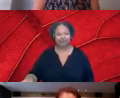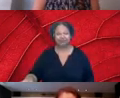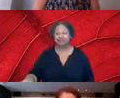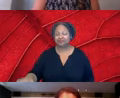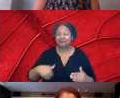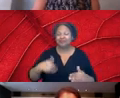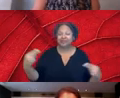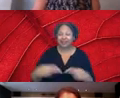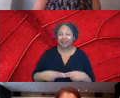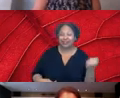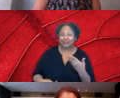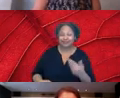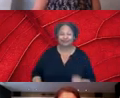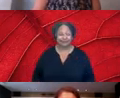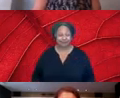slide.